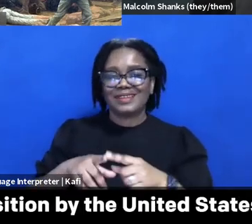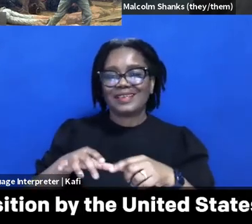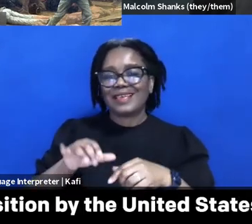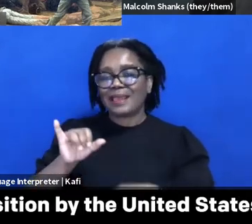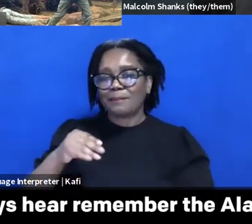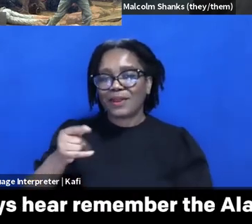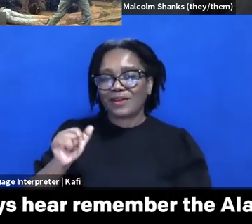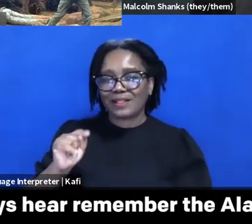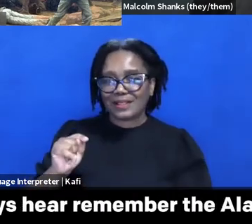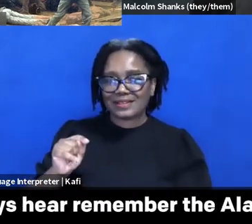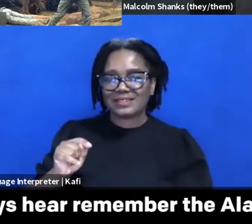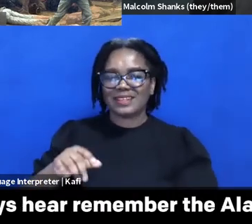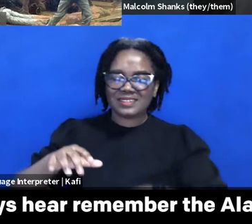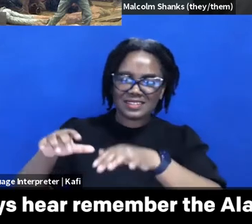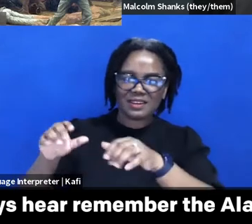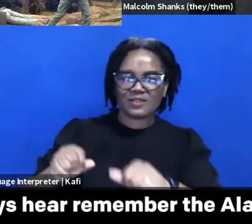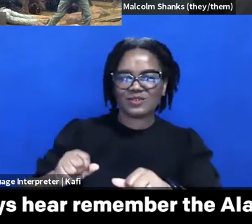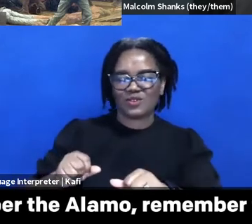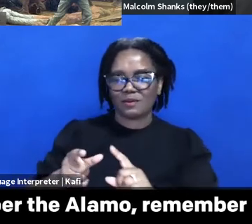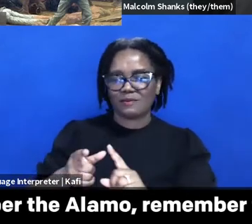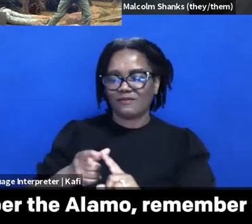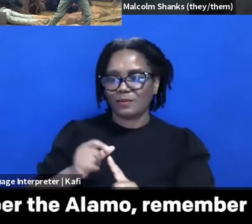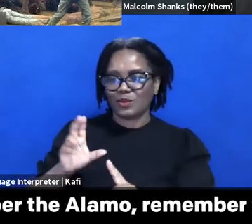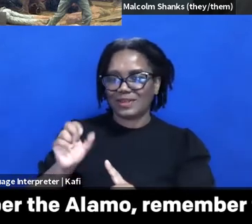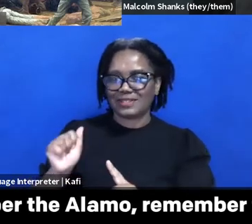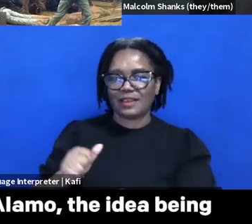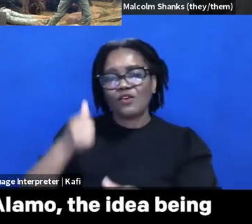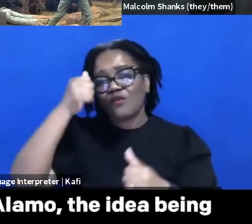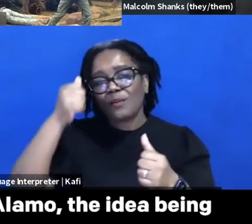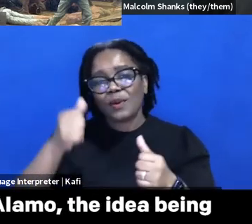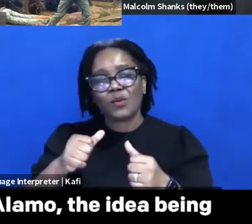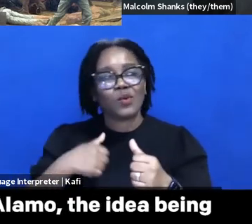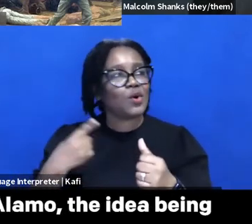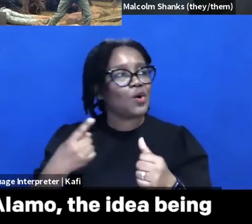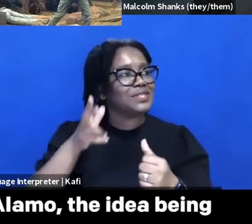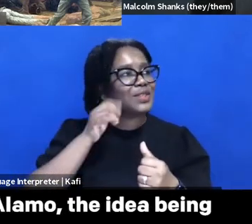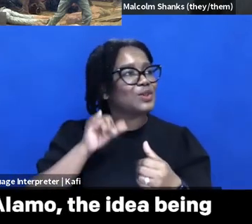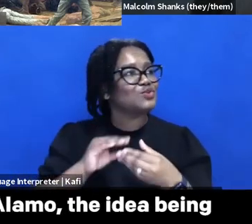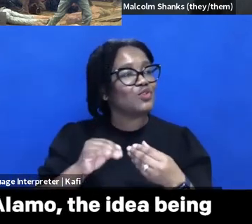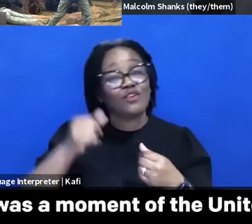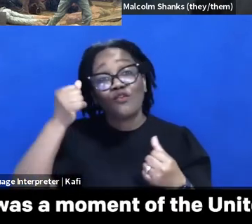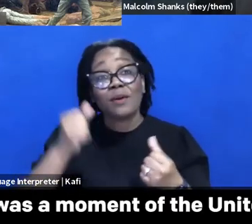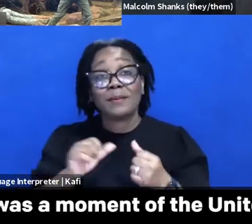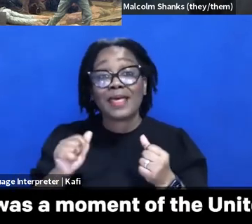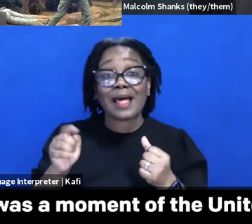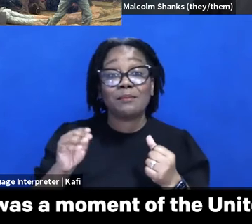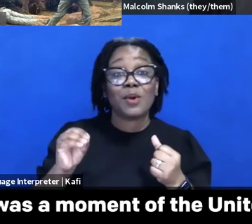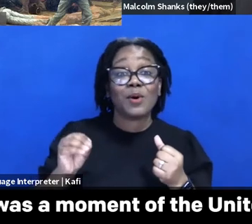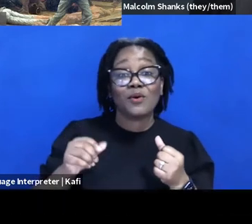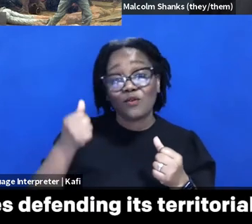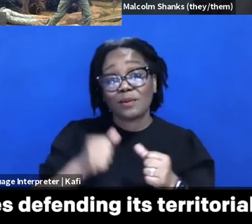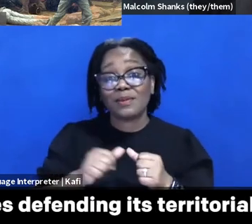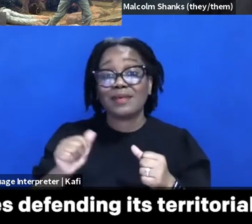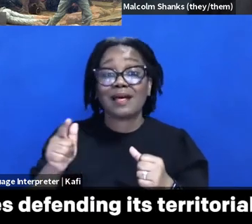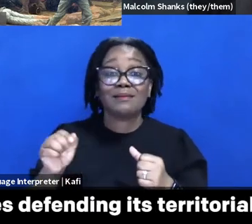United States. We always hear, remember the Alamo, remember the Alamo, remember the Alamo. The idea being that it was a moment of the